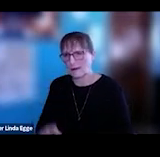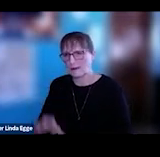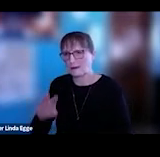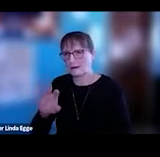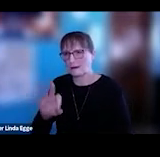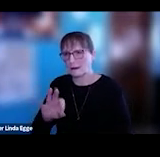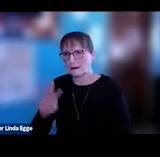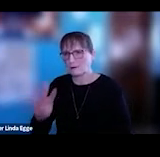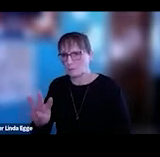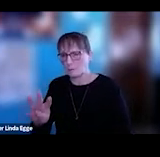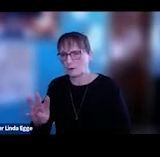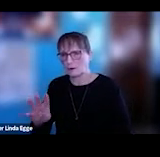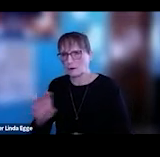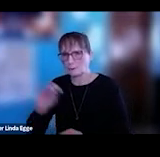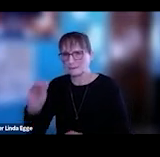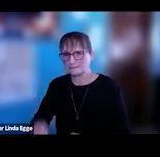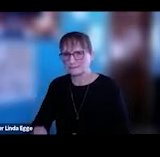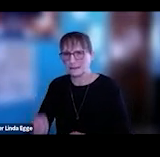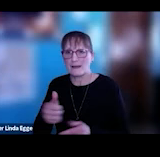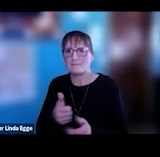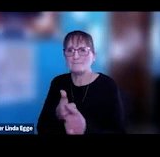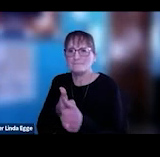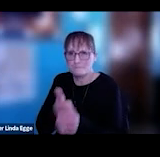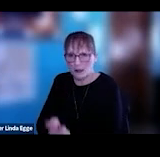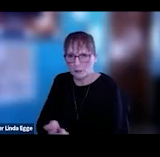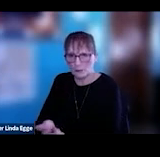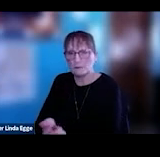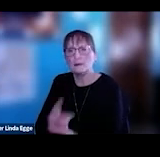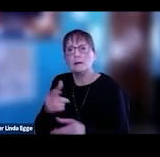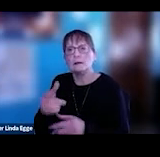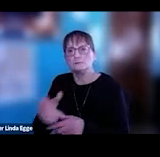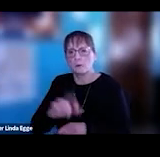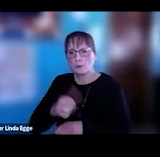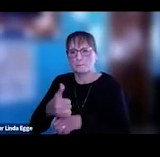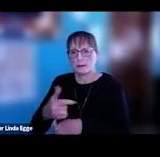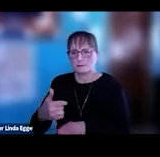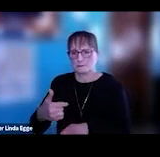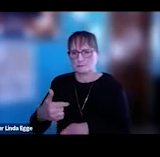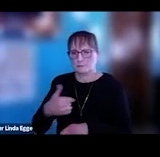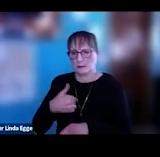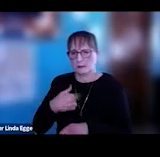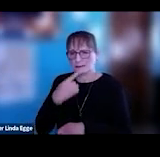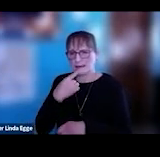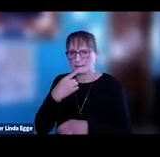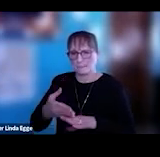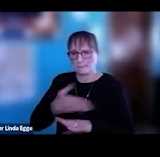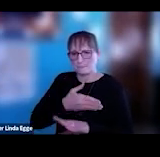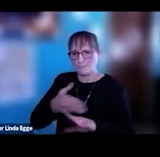94% following. This one surprised me a little bit based upon what I mentioned a little bit earlier.